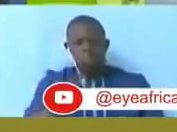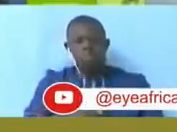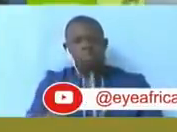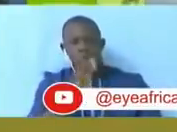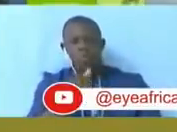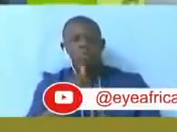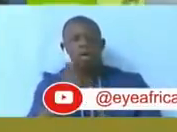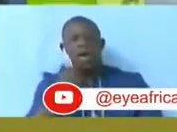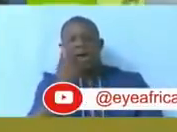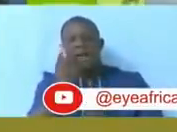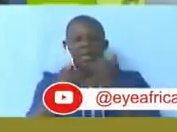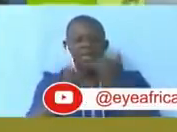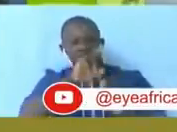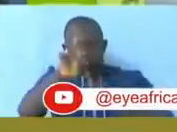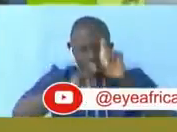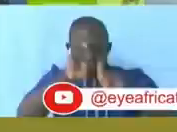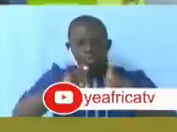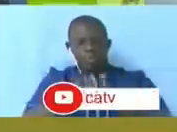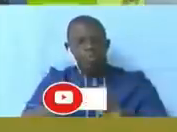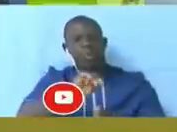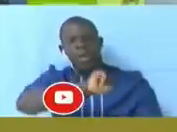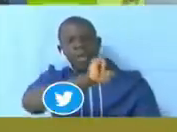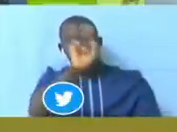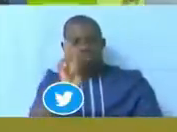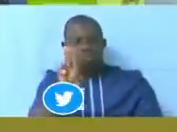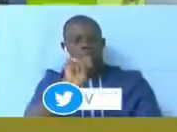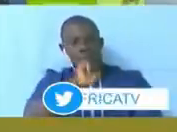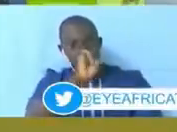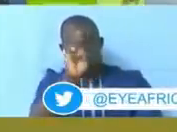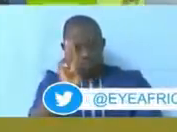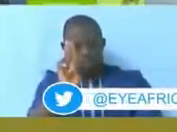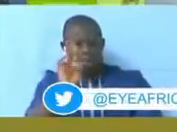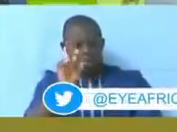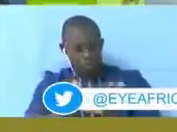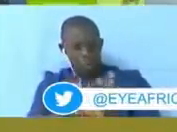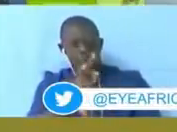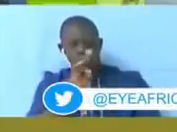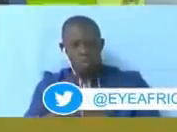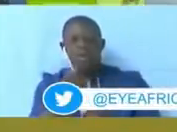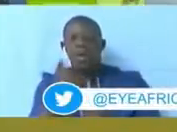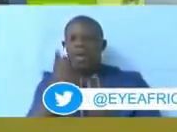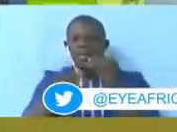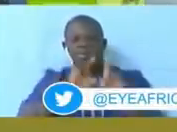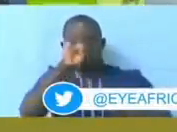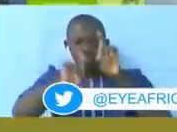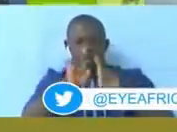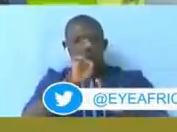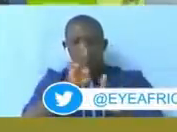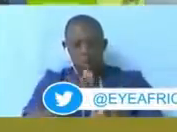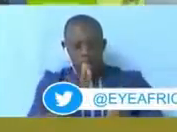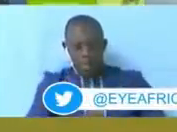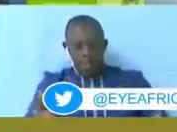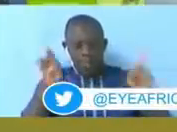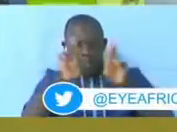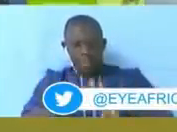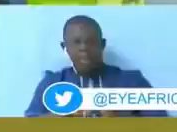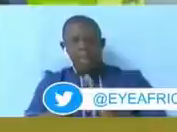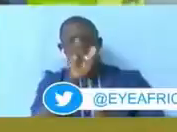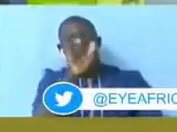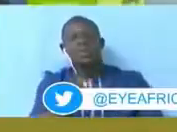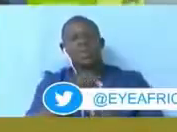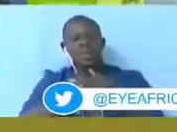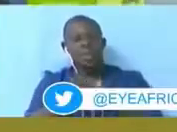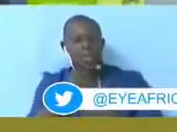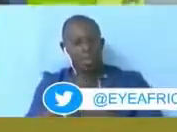Masata Kanung, Willem European Union, Willem Europe Banco Laden Nakafuba, Member Searing Wakafo Toyala, Gambia Jang, Waleba